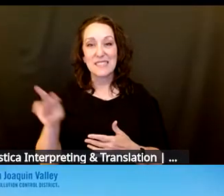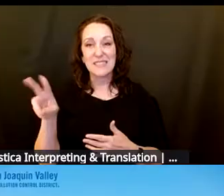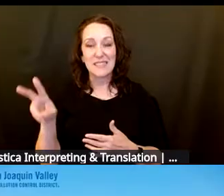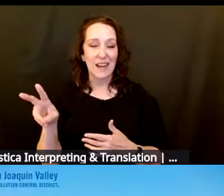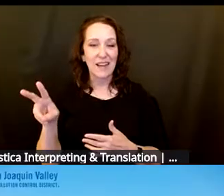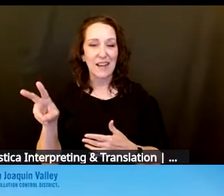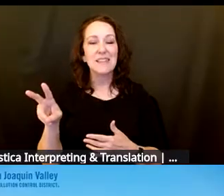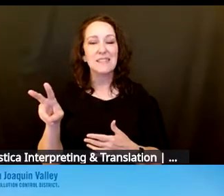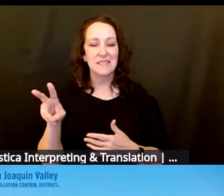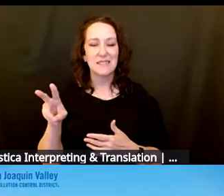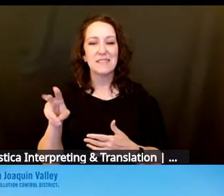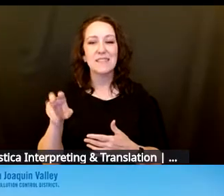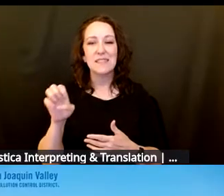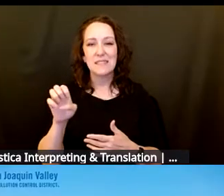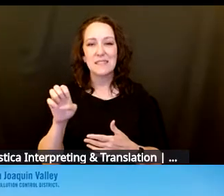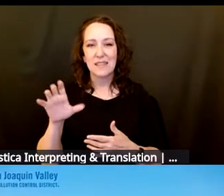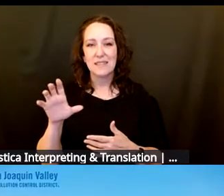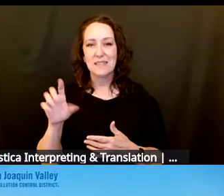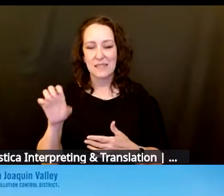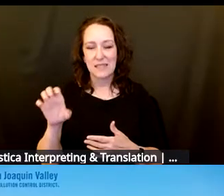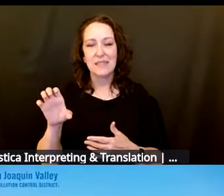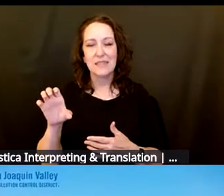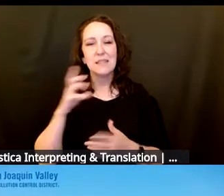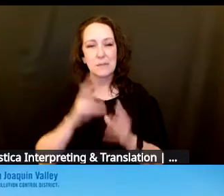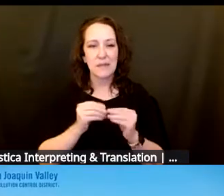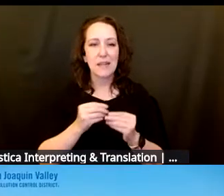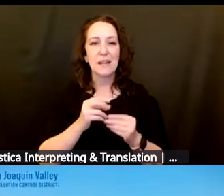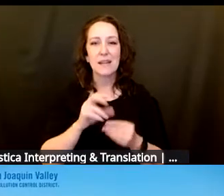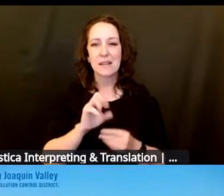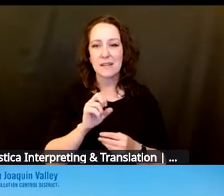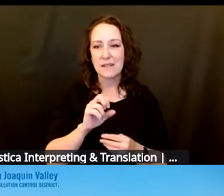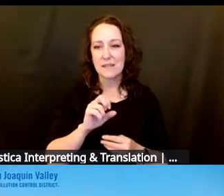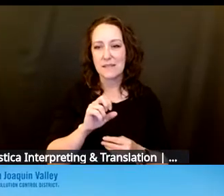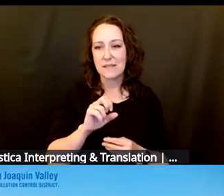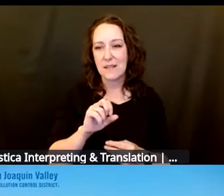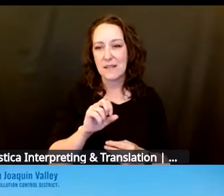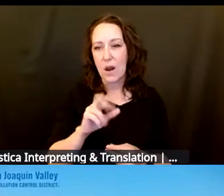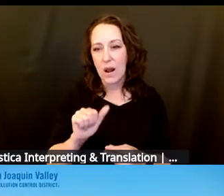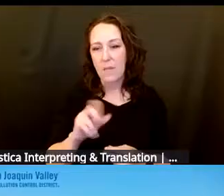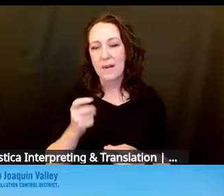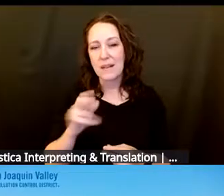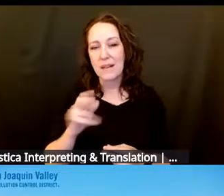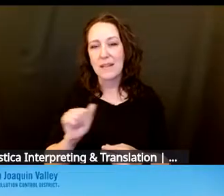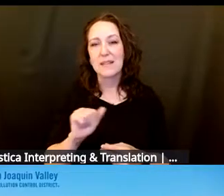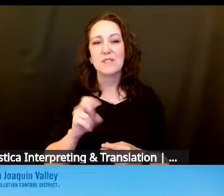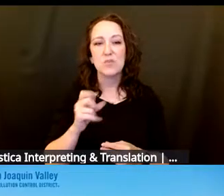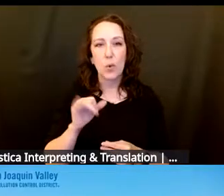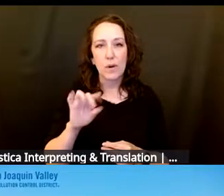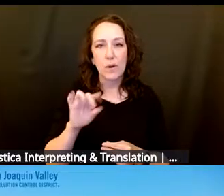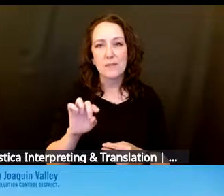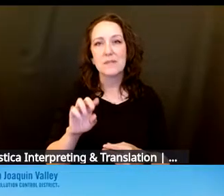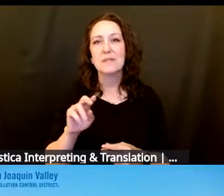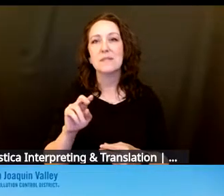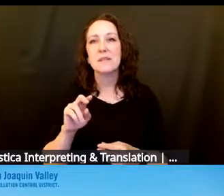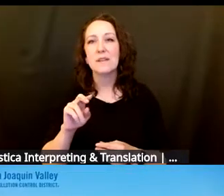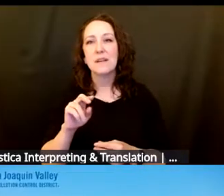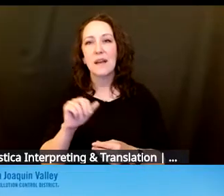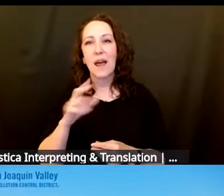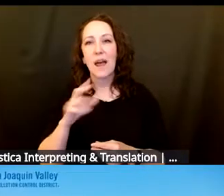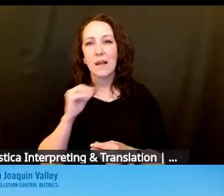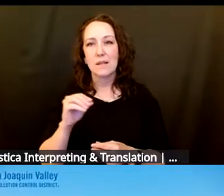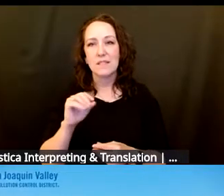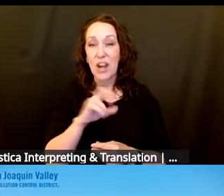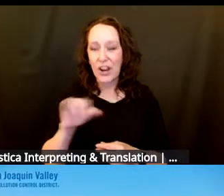Laura Martinez, and I'm joined by my colleagues, Jared Zachary and Amy Ramos, and we are so excited to be facilitating your